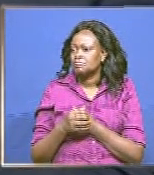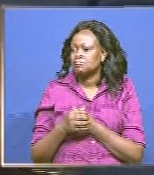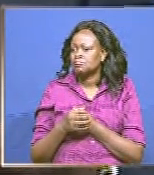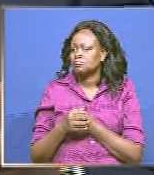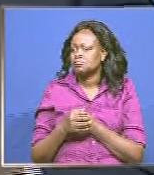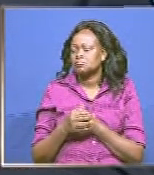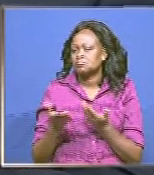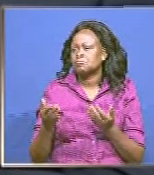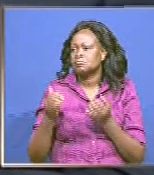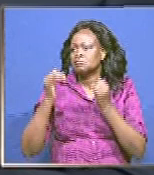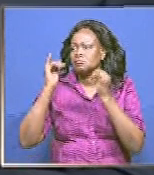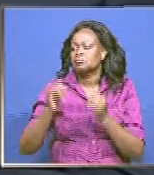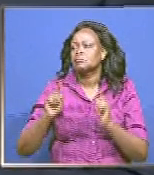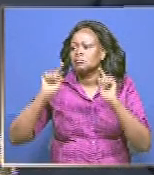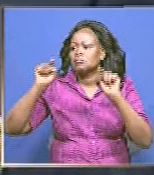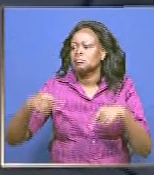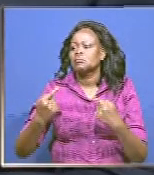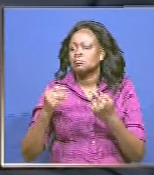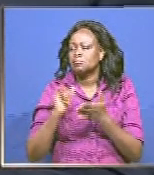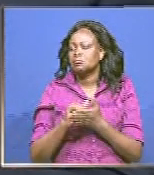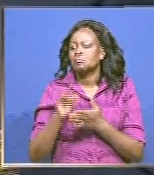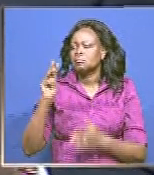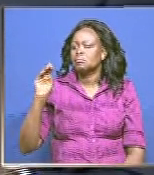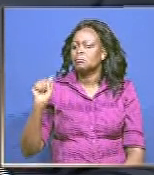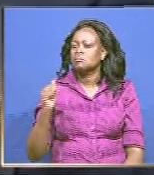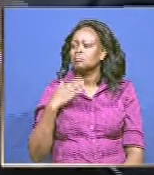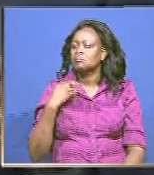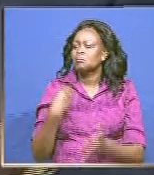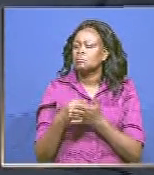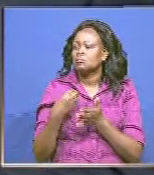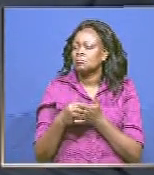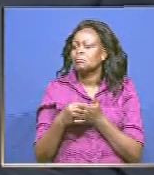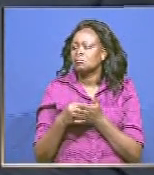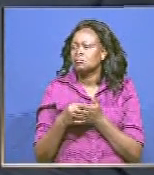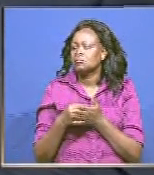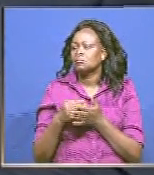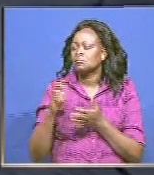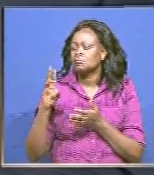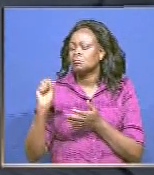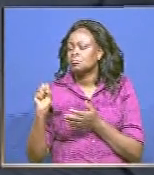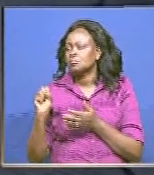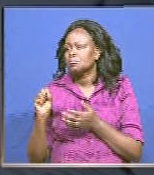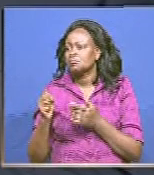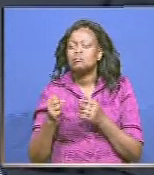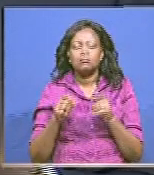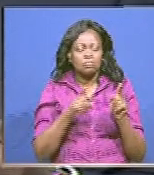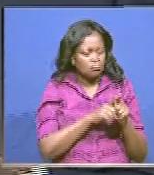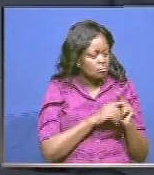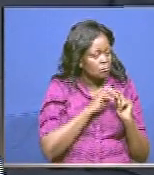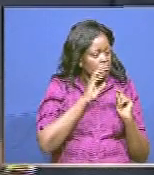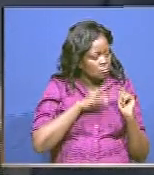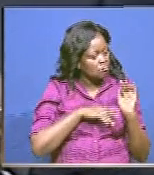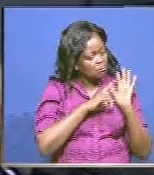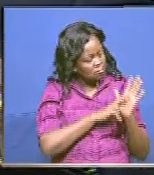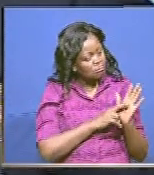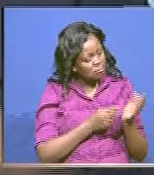there's a new demand. Yes. That MCAs want money now in the wards. Mm-hmm. Even women representatives have Women representatives